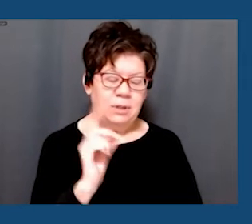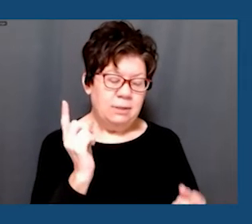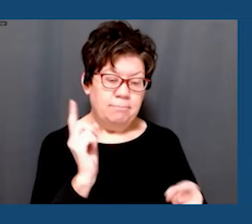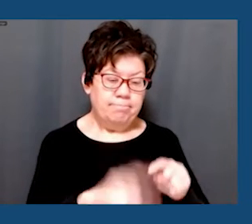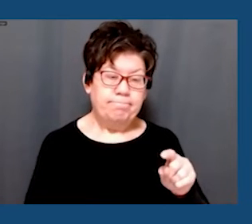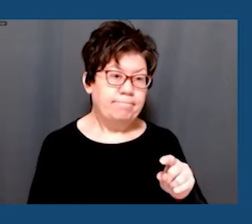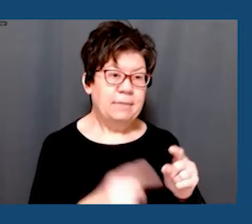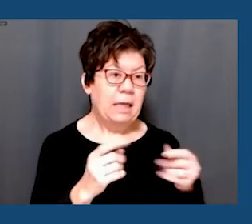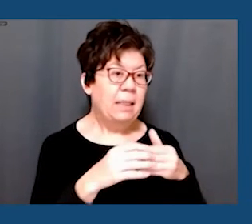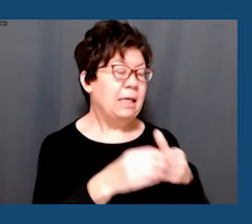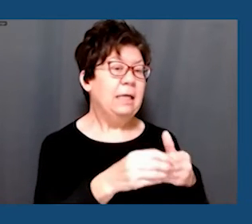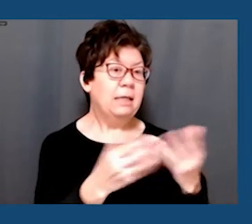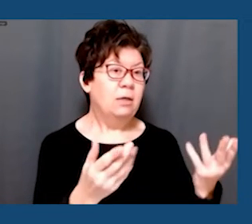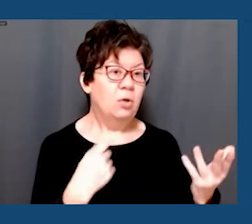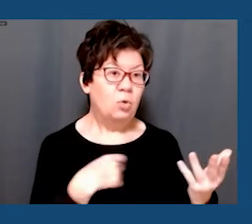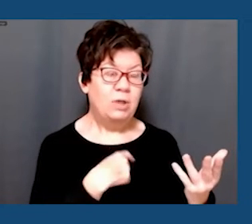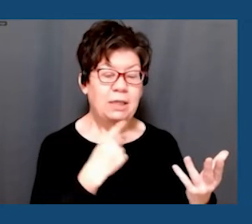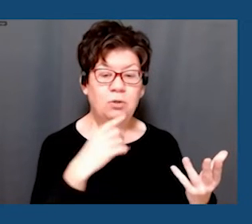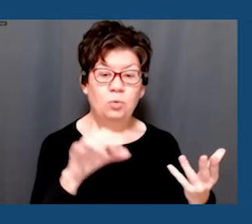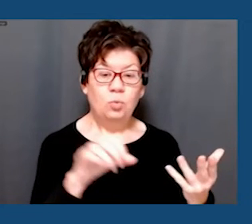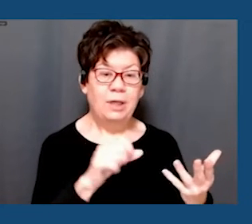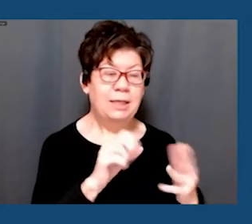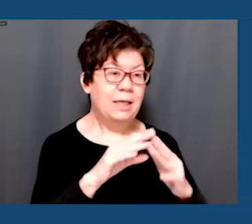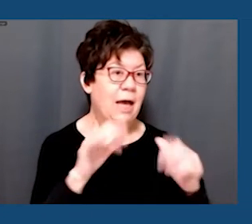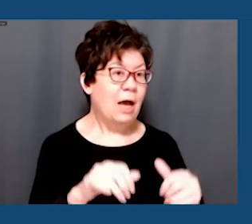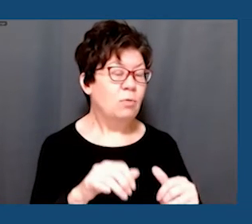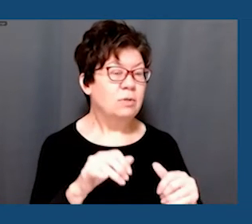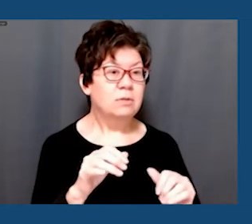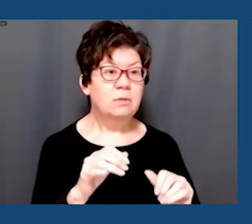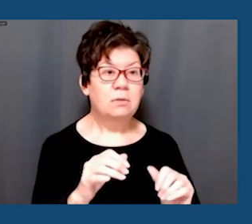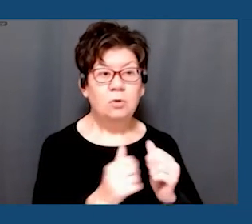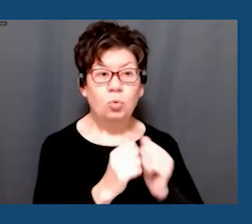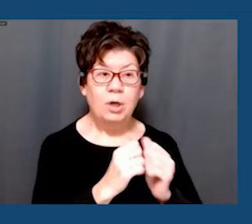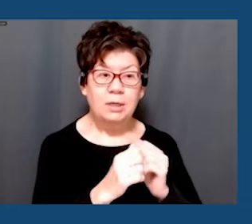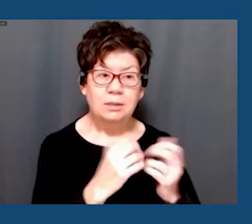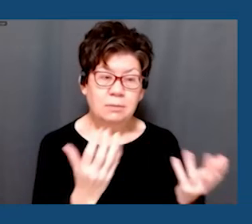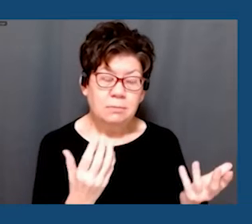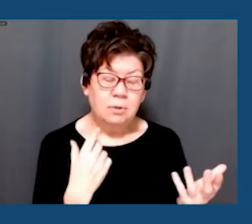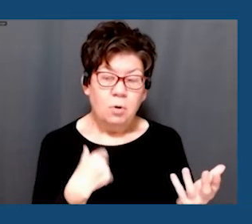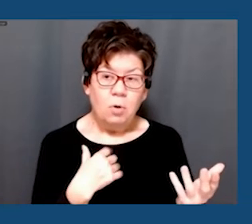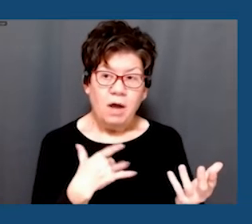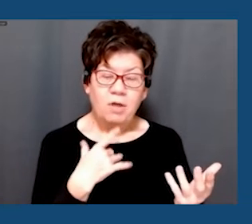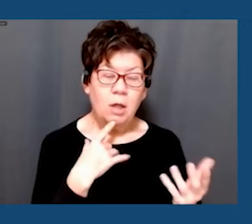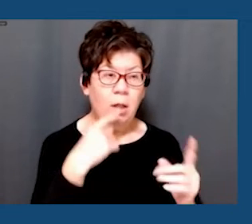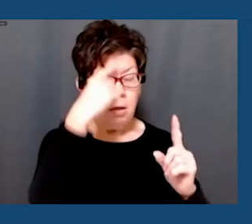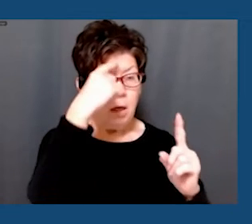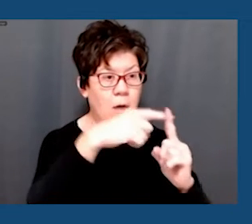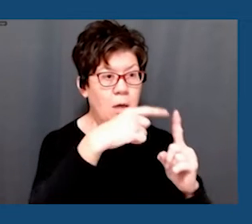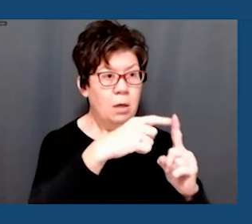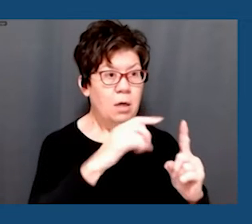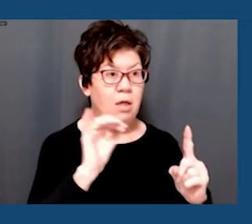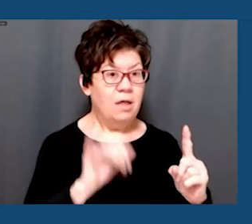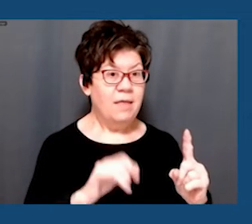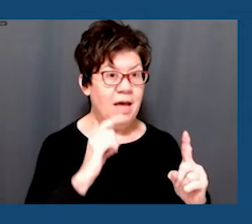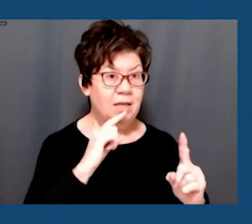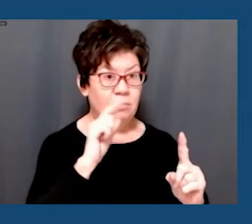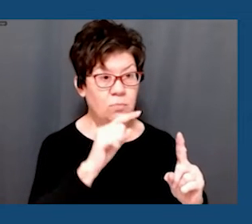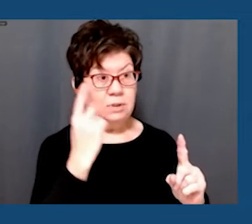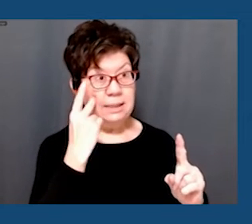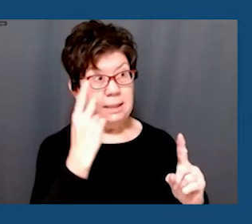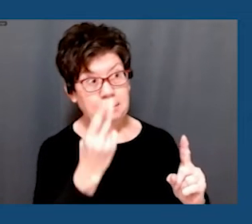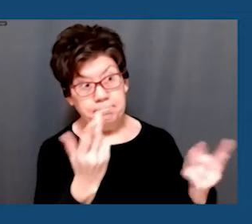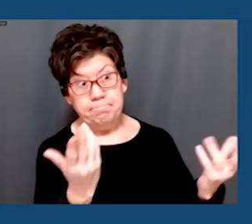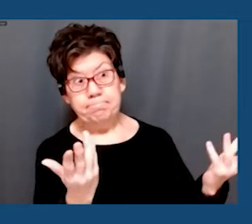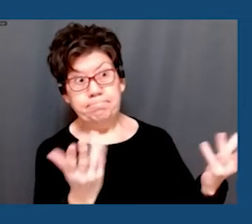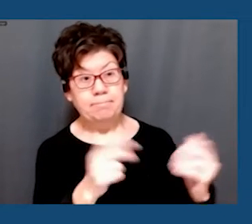House races back, starting with him, and that begins the trend. So I feel very optimistic with that as the bellwether of what will happen in other seats